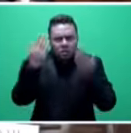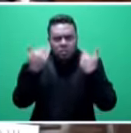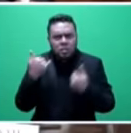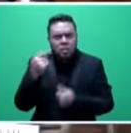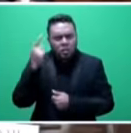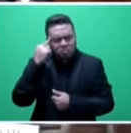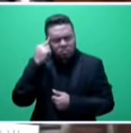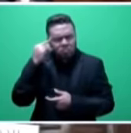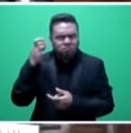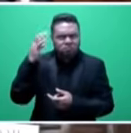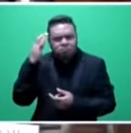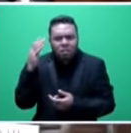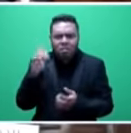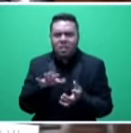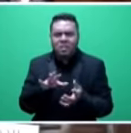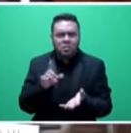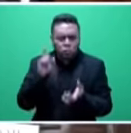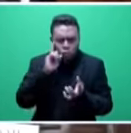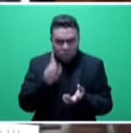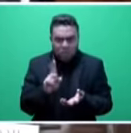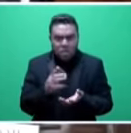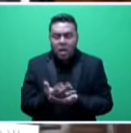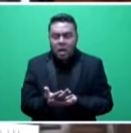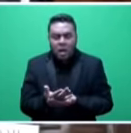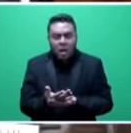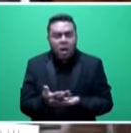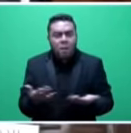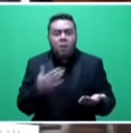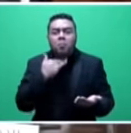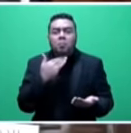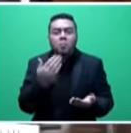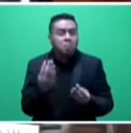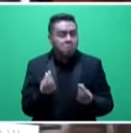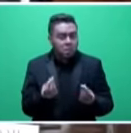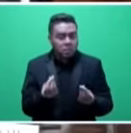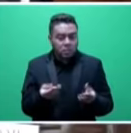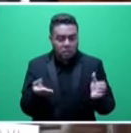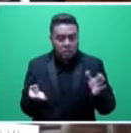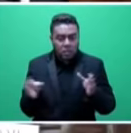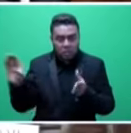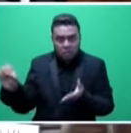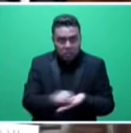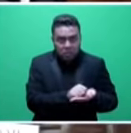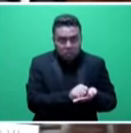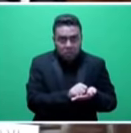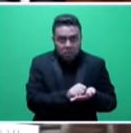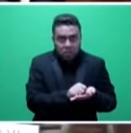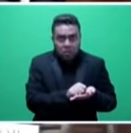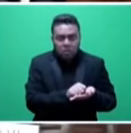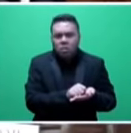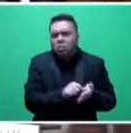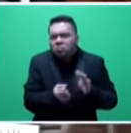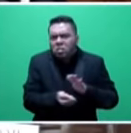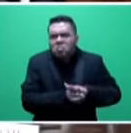to observe the amount of funds held under Head 50. This indicates that the government remains unsure